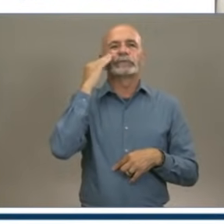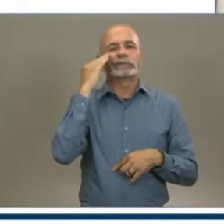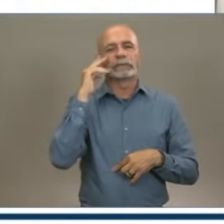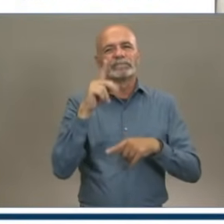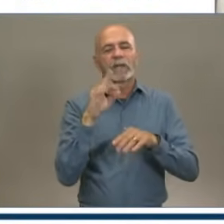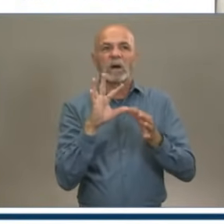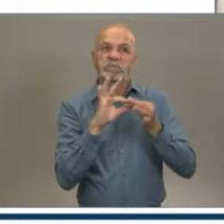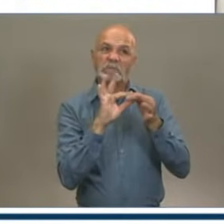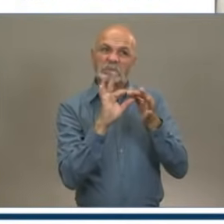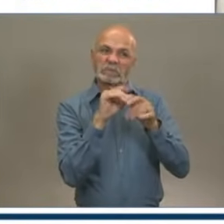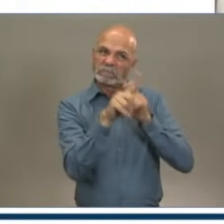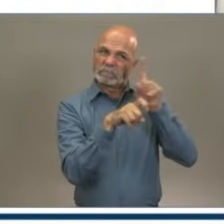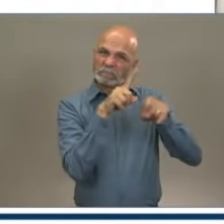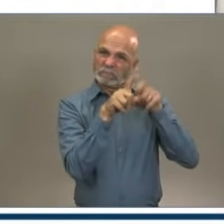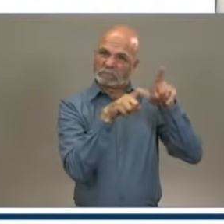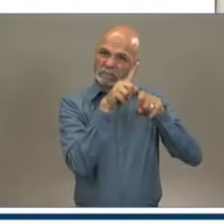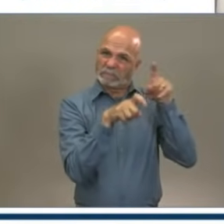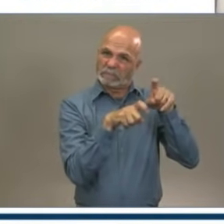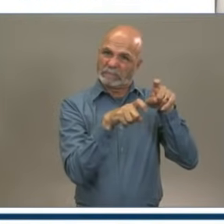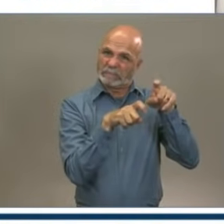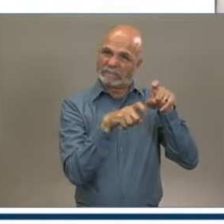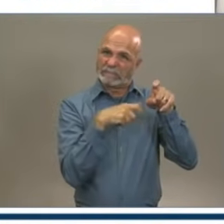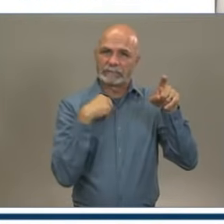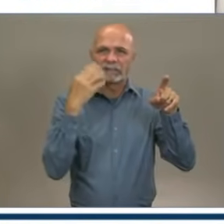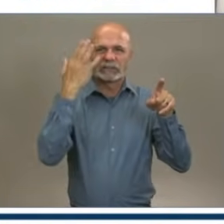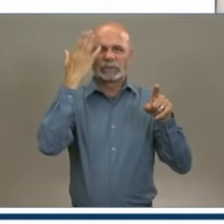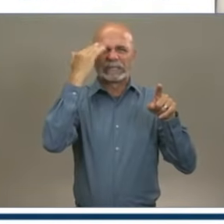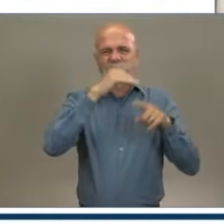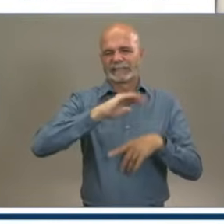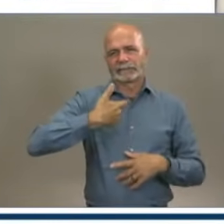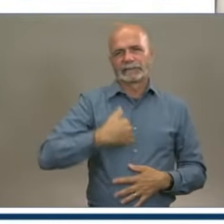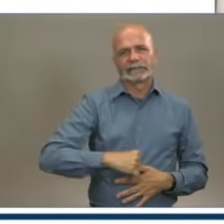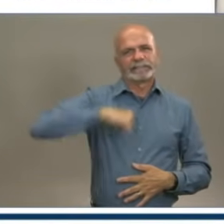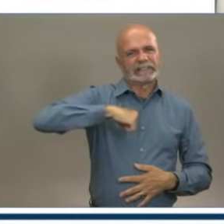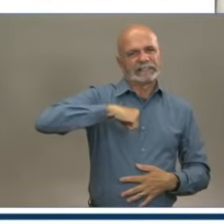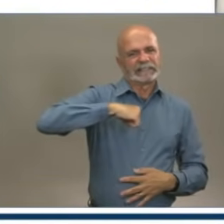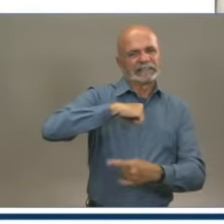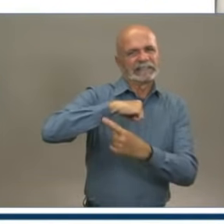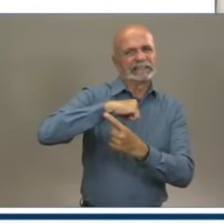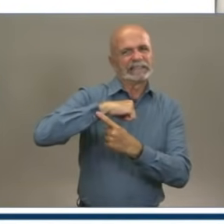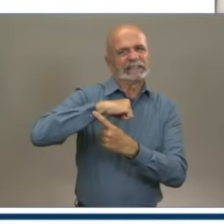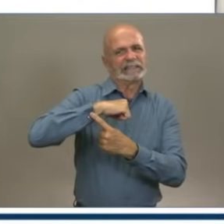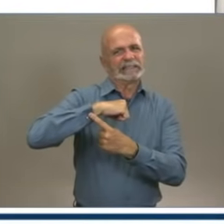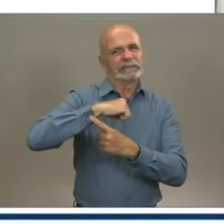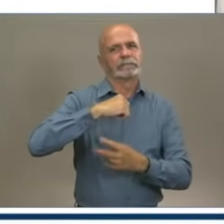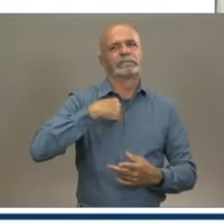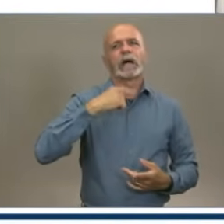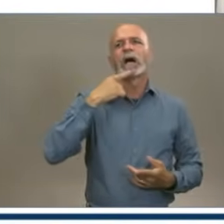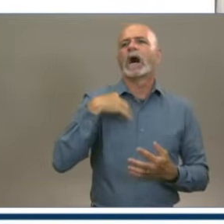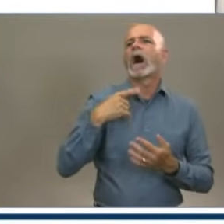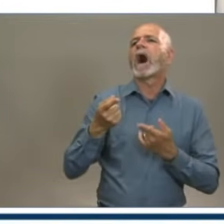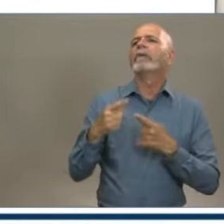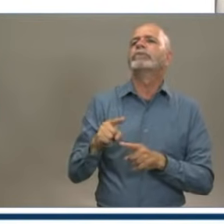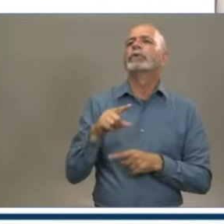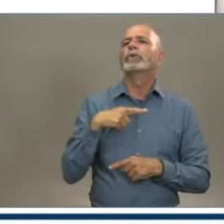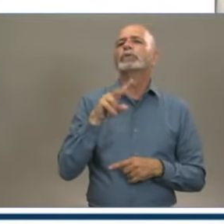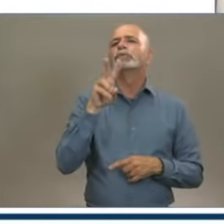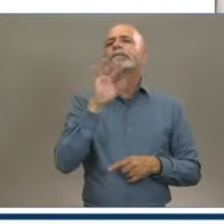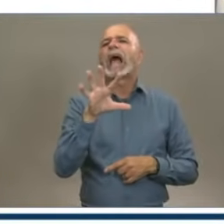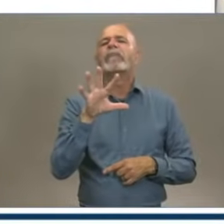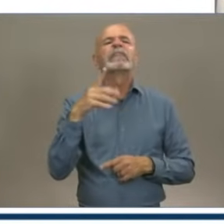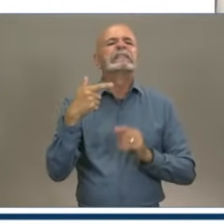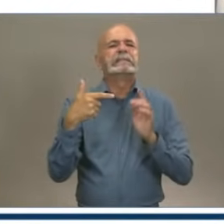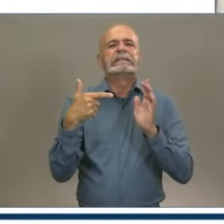to ask you why you're reluctant to say directly back in the early 2000s, in your second DUI,